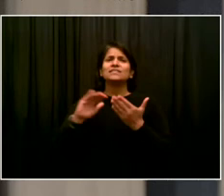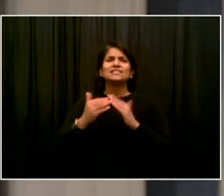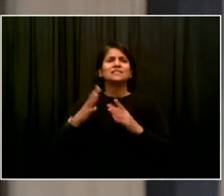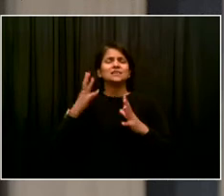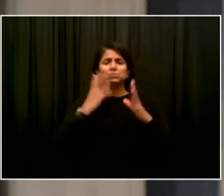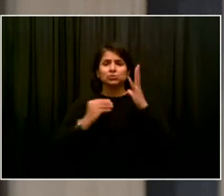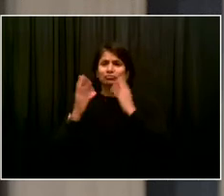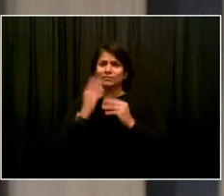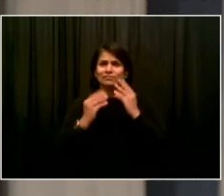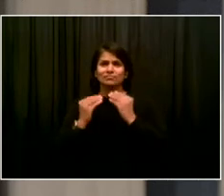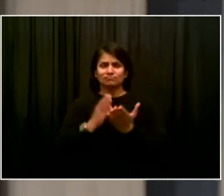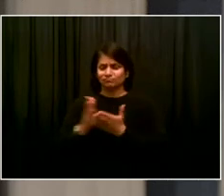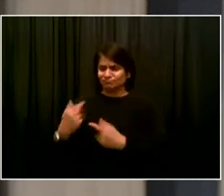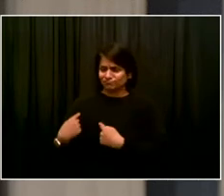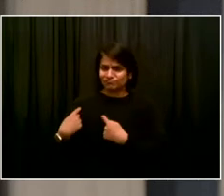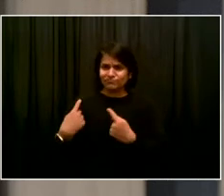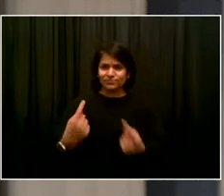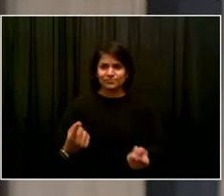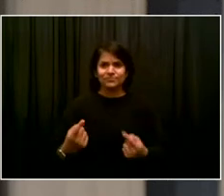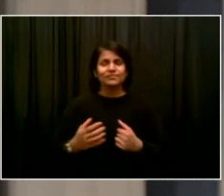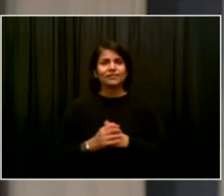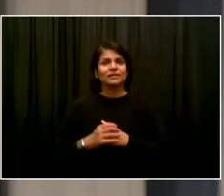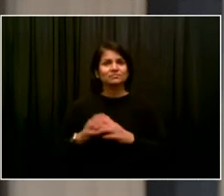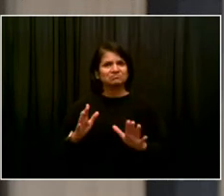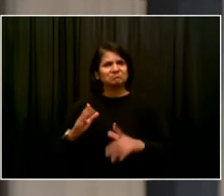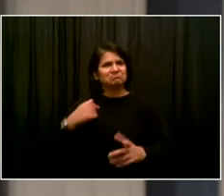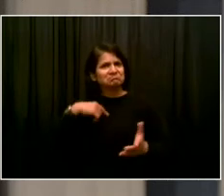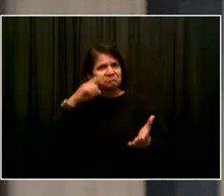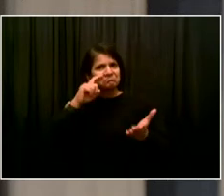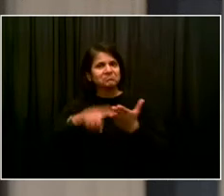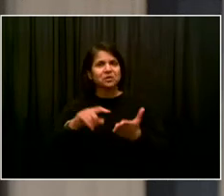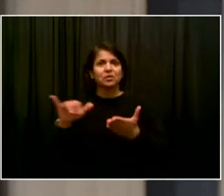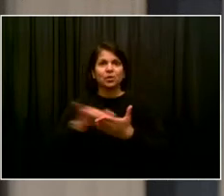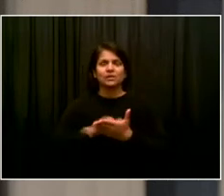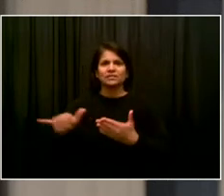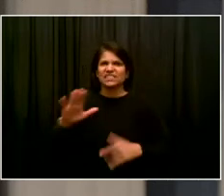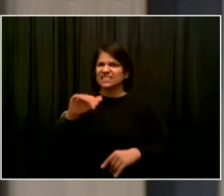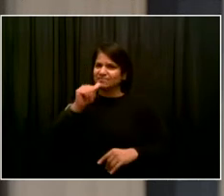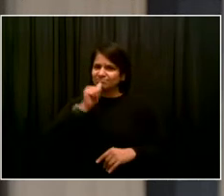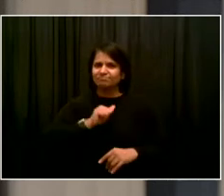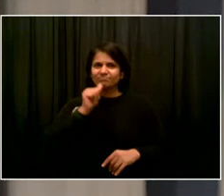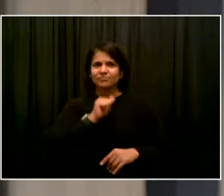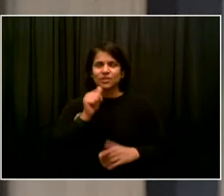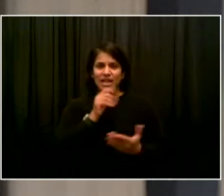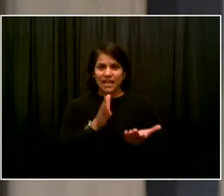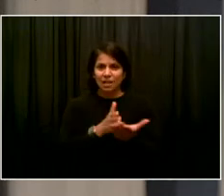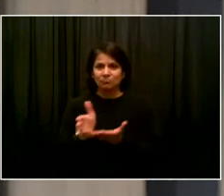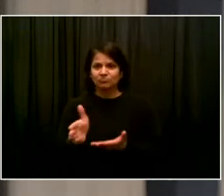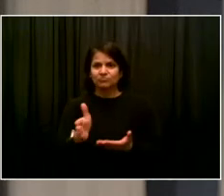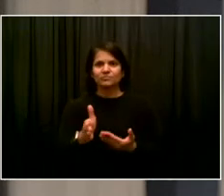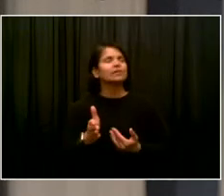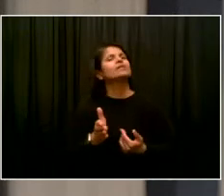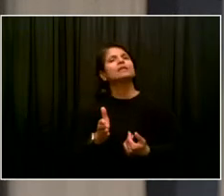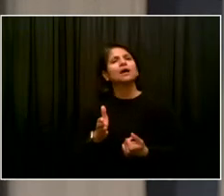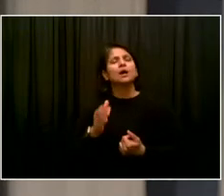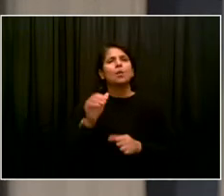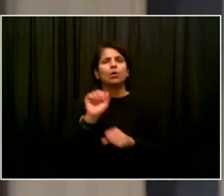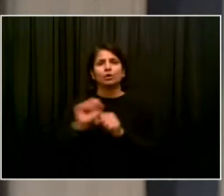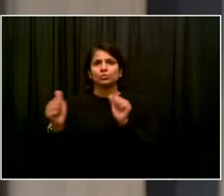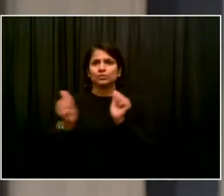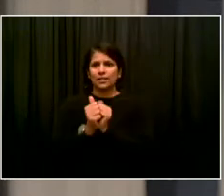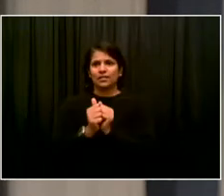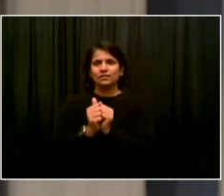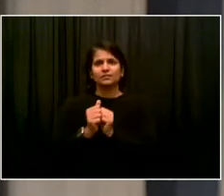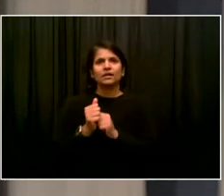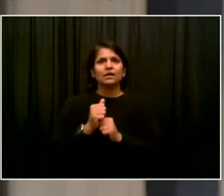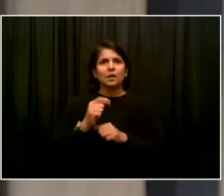And you know, we always get through it by working together and supporting each other. And that's one of the things I love most about this